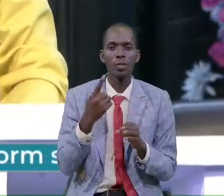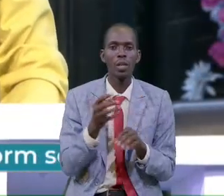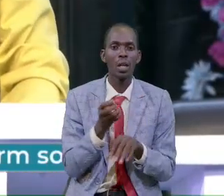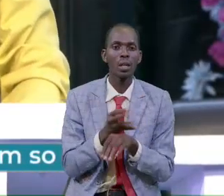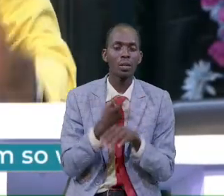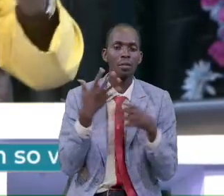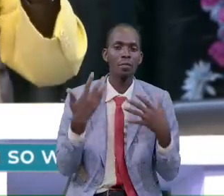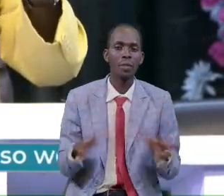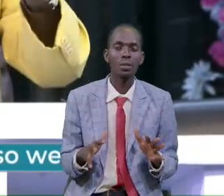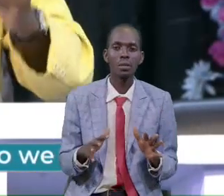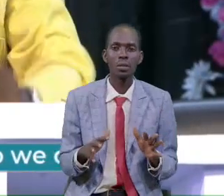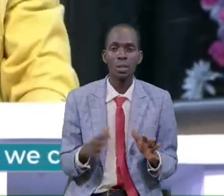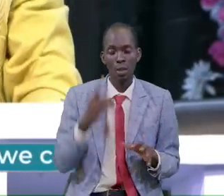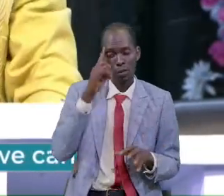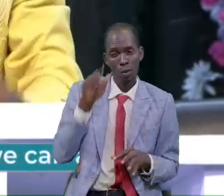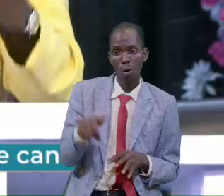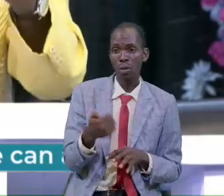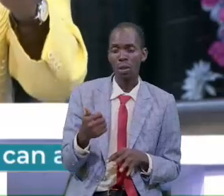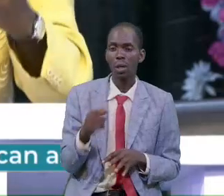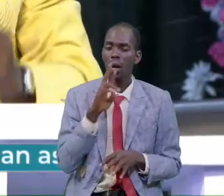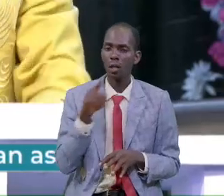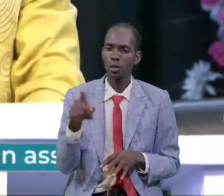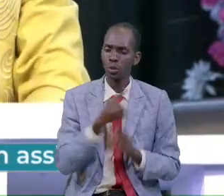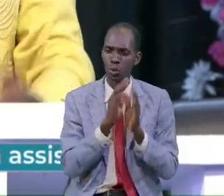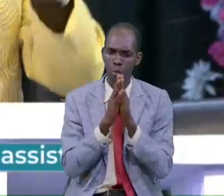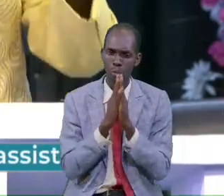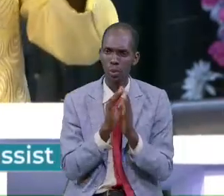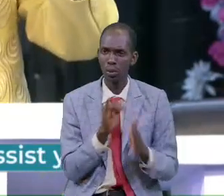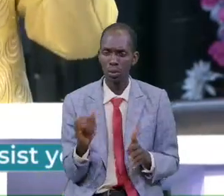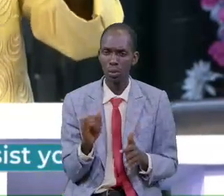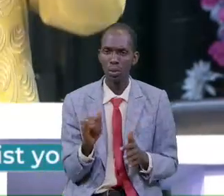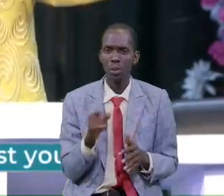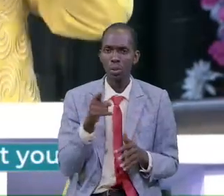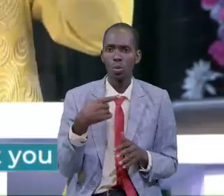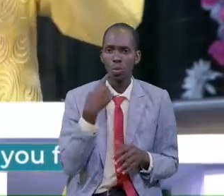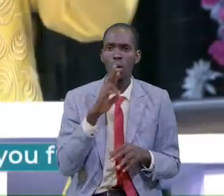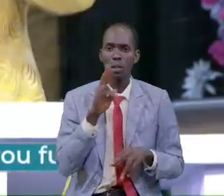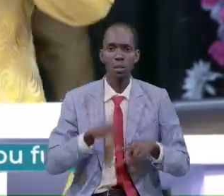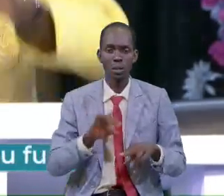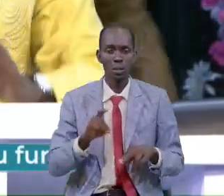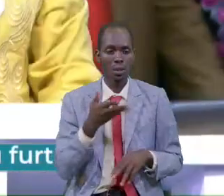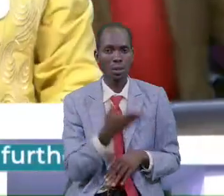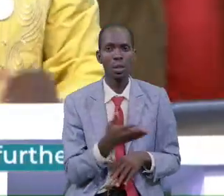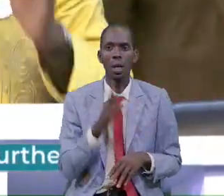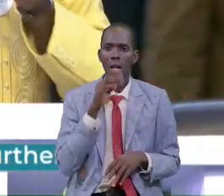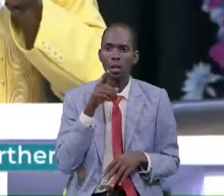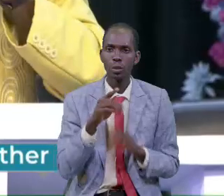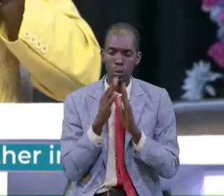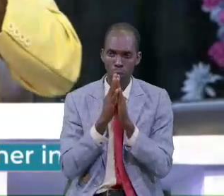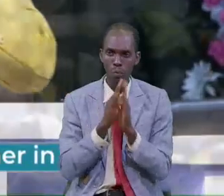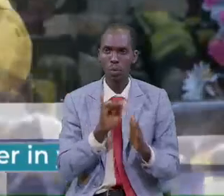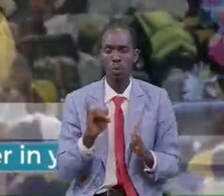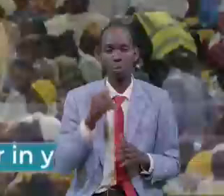praying? Those of you sitting, are you praying? The Lord is about to do something spectacular in your